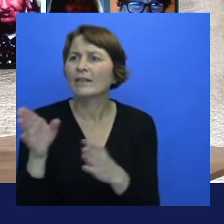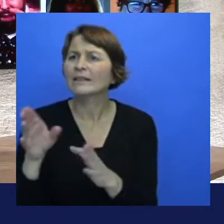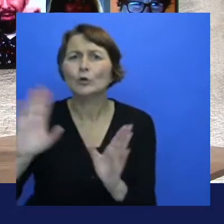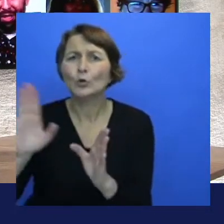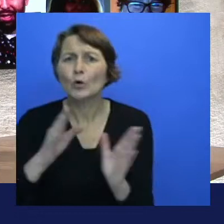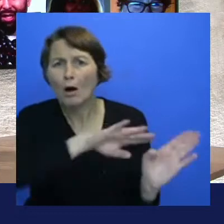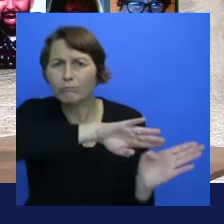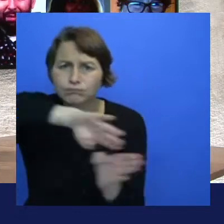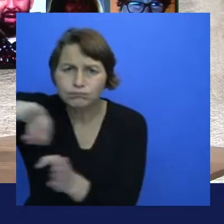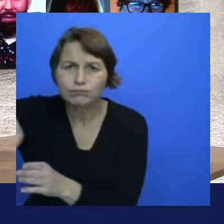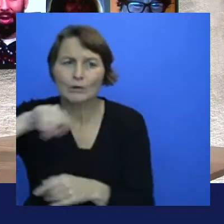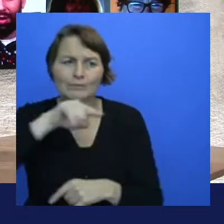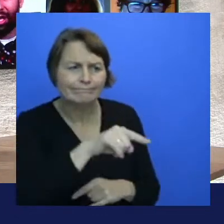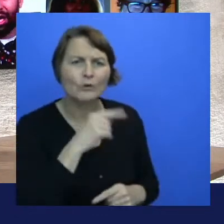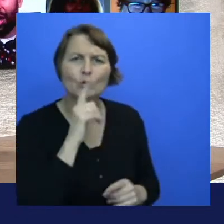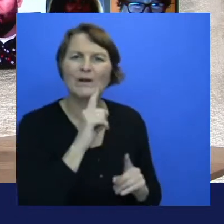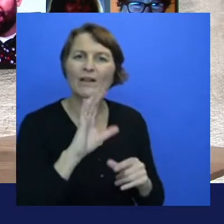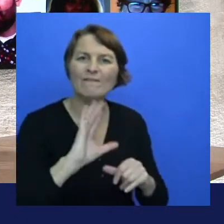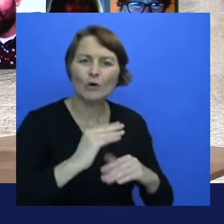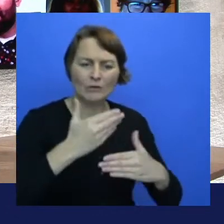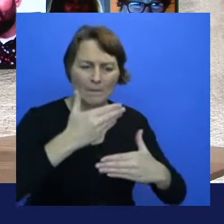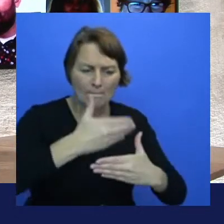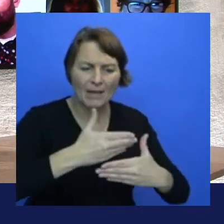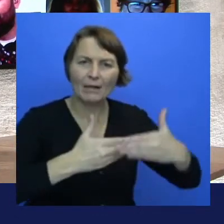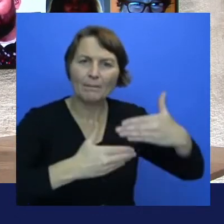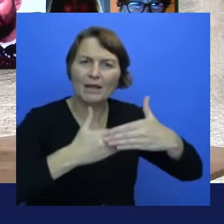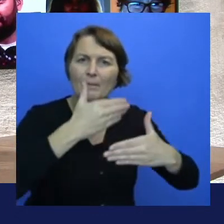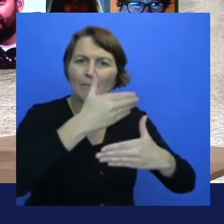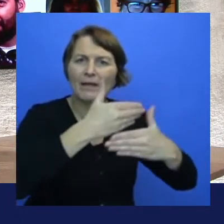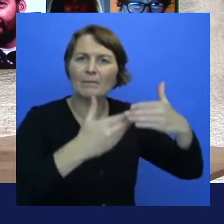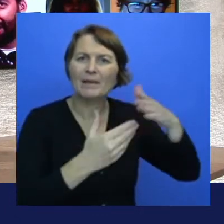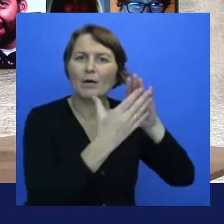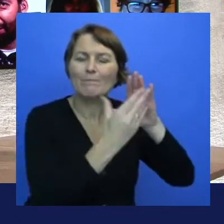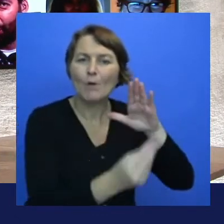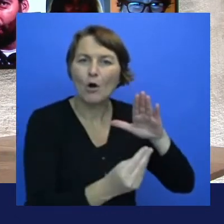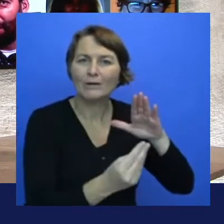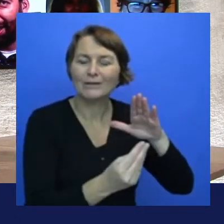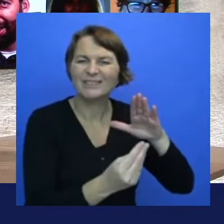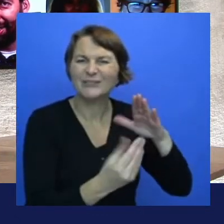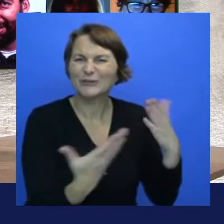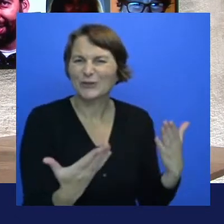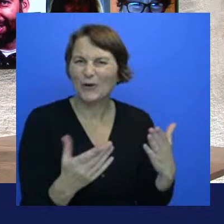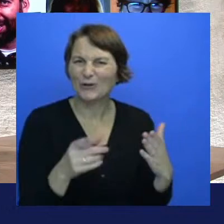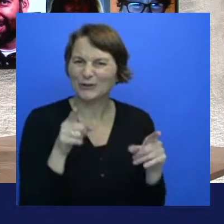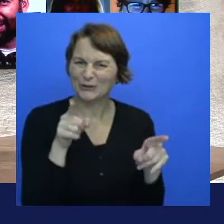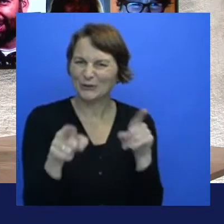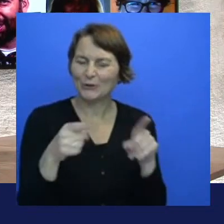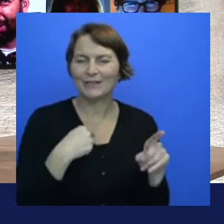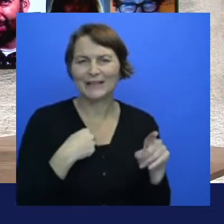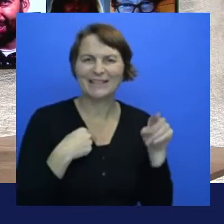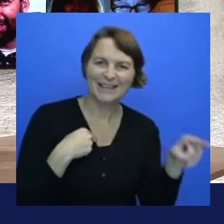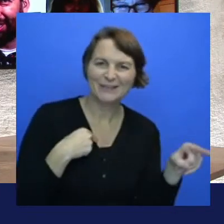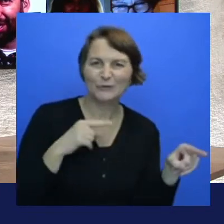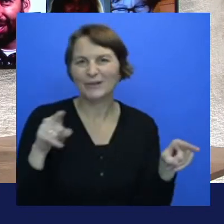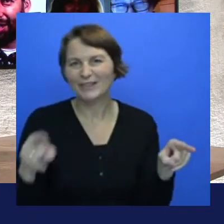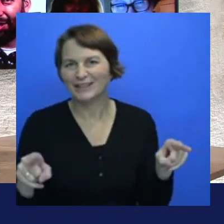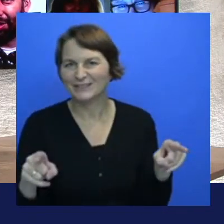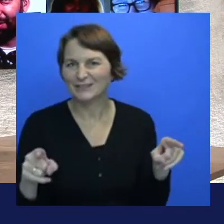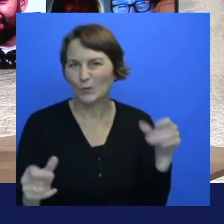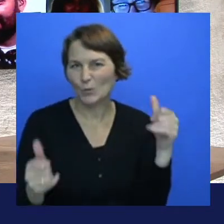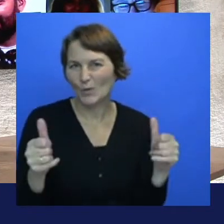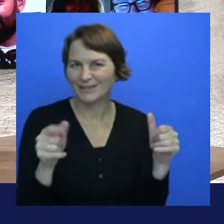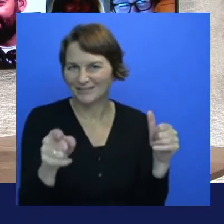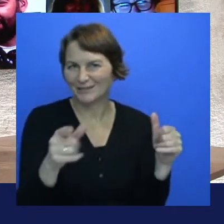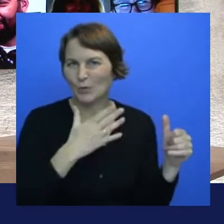up versus a top down approach. Which one do you both prefer and why? Do you see my question? I'll start with you,